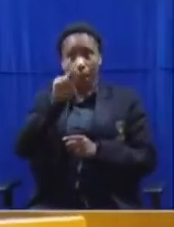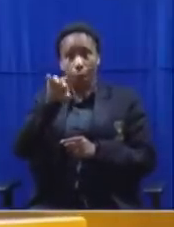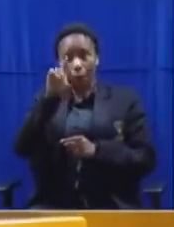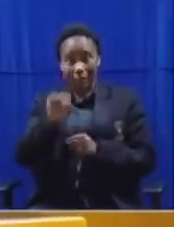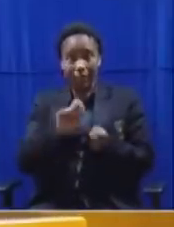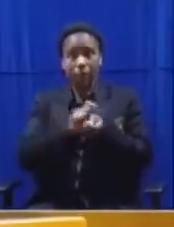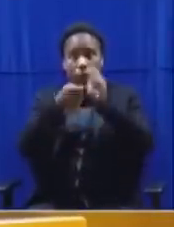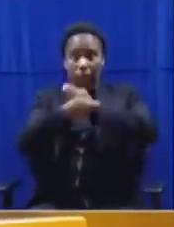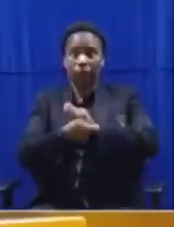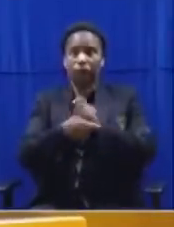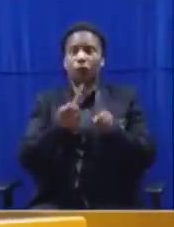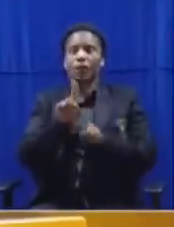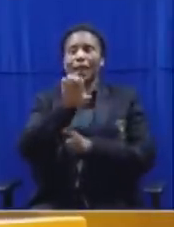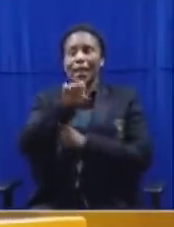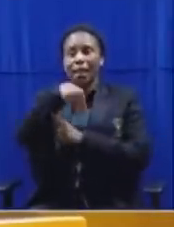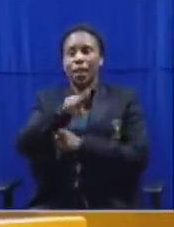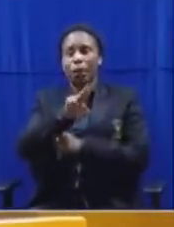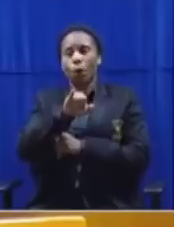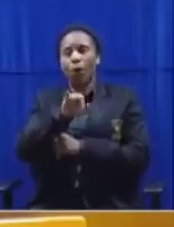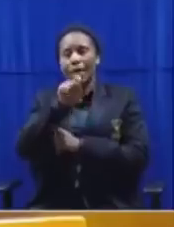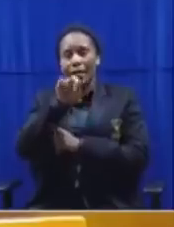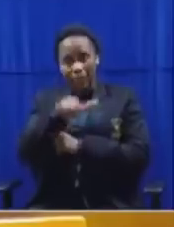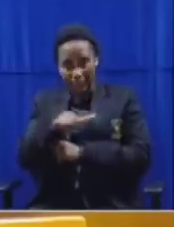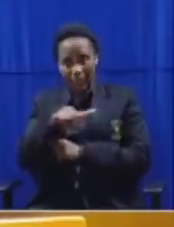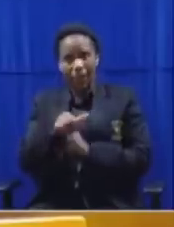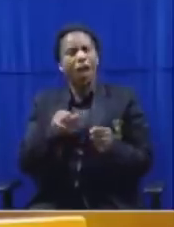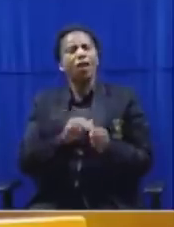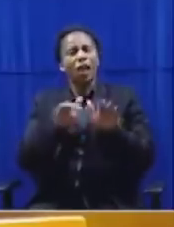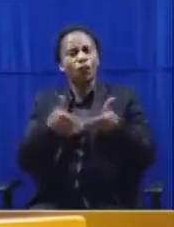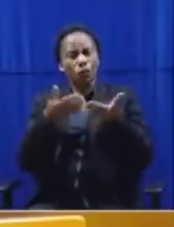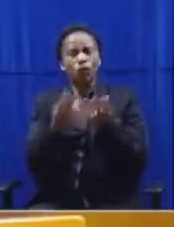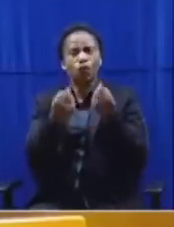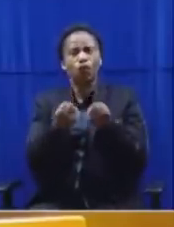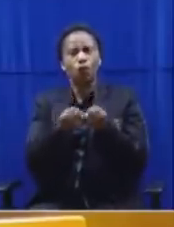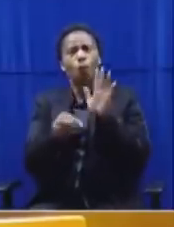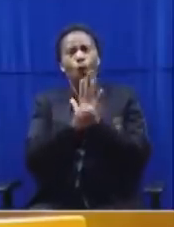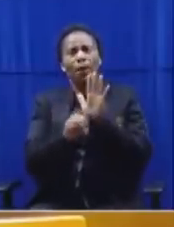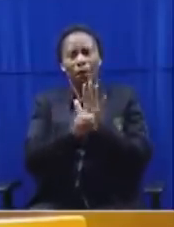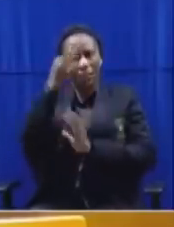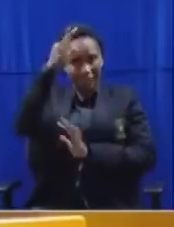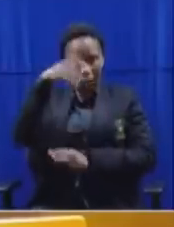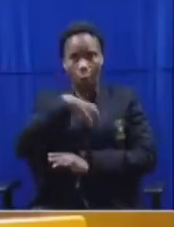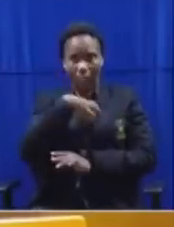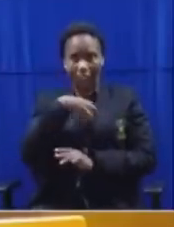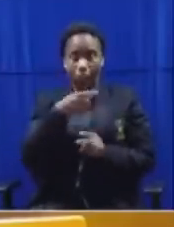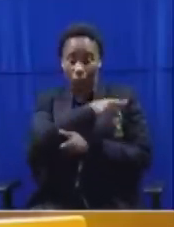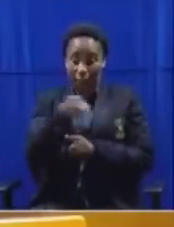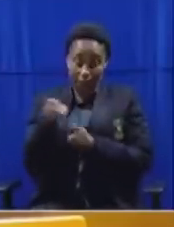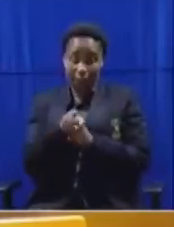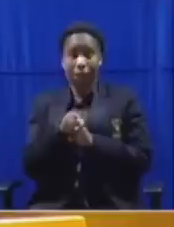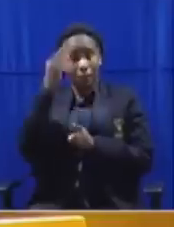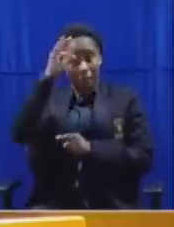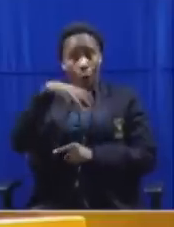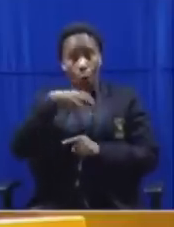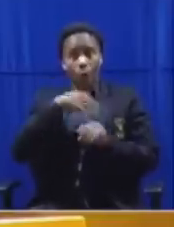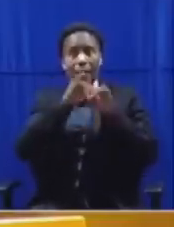equity. We should introduce a new model of state ownership of these state-owned companies, meaning that